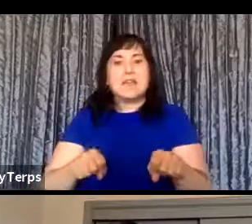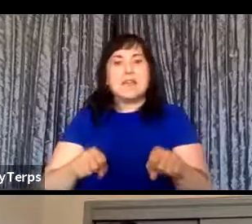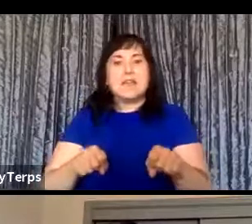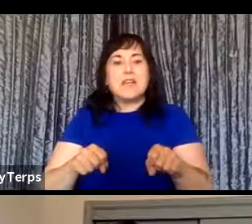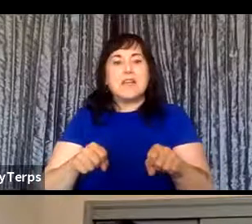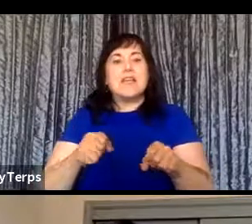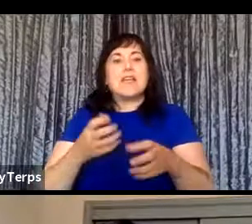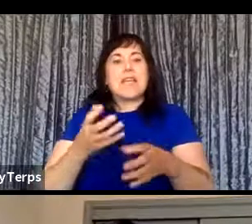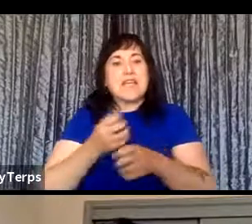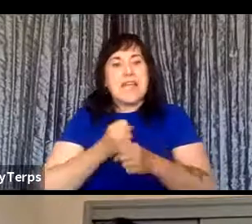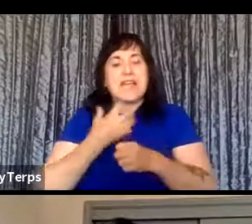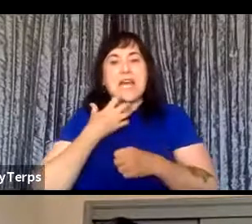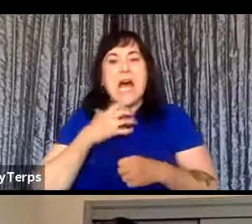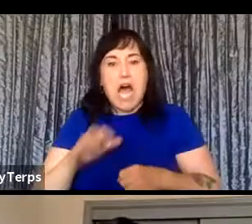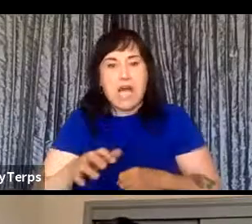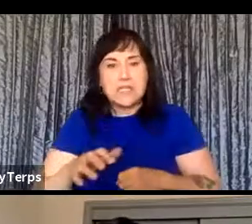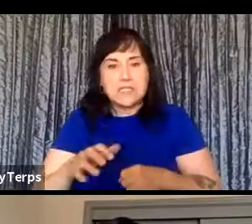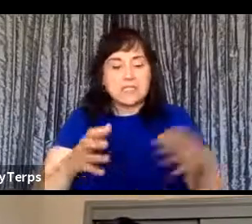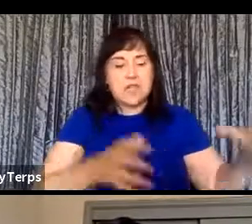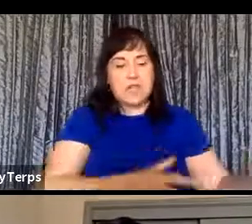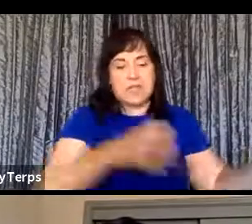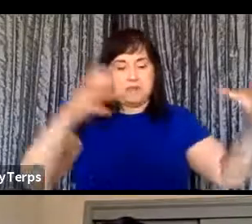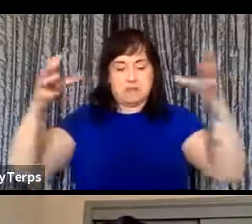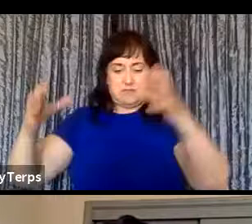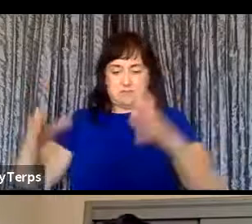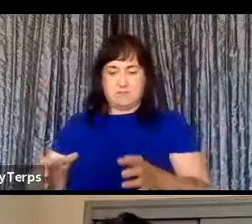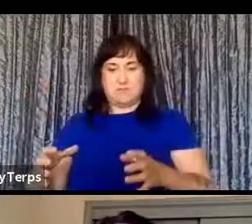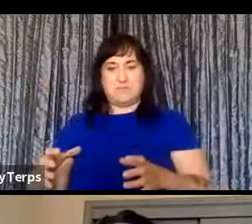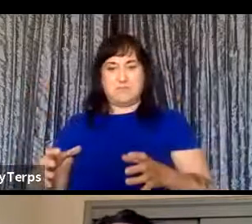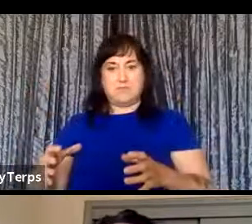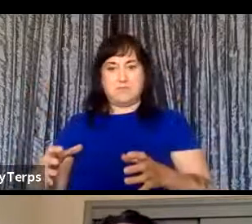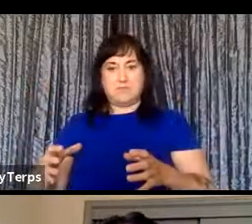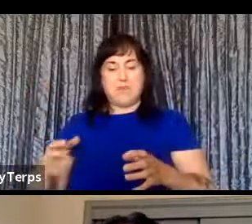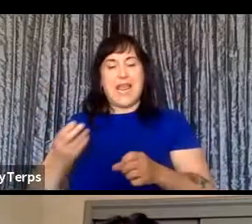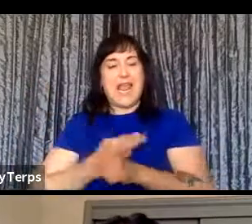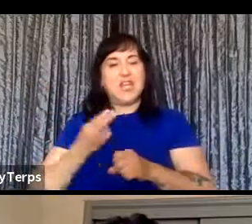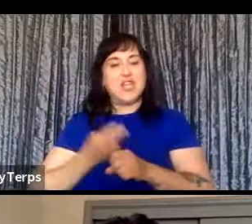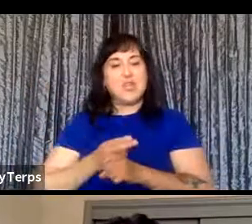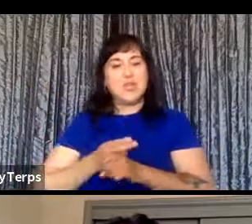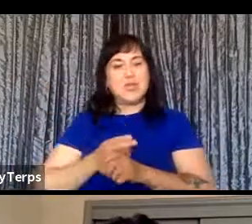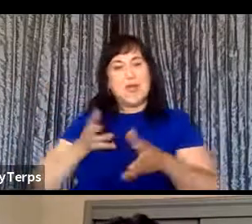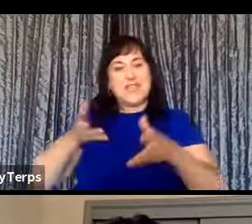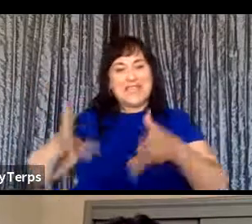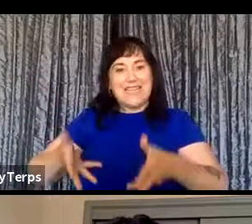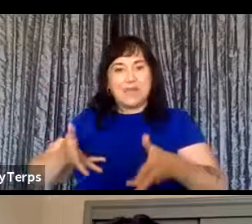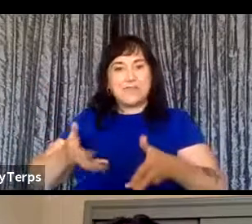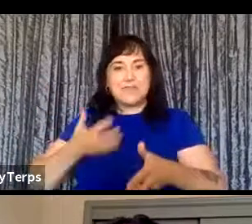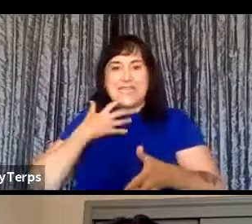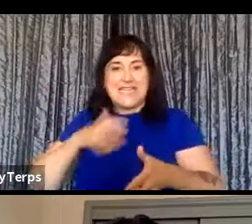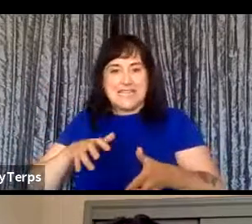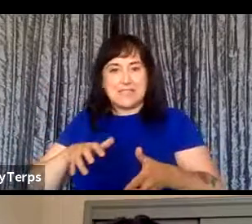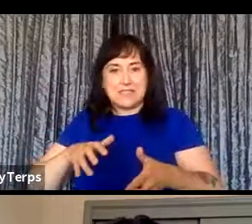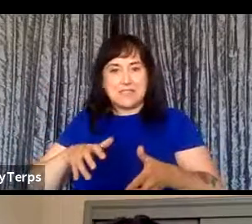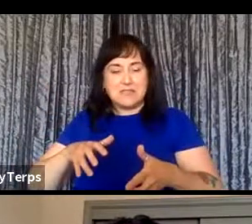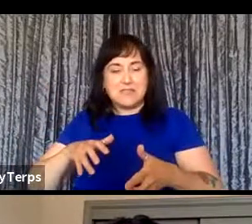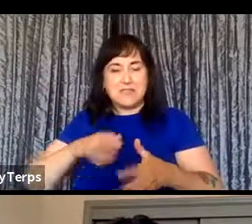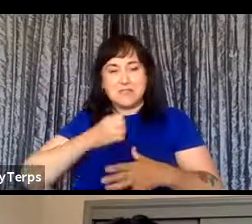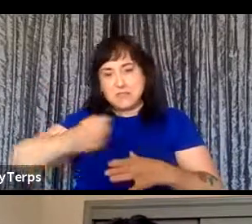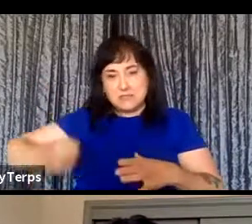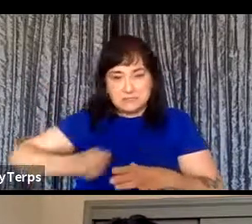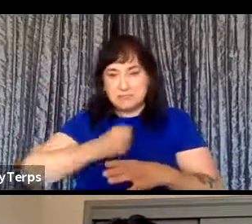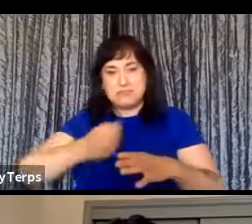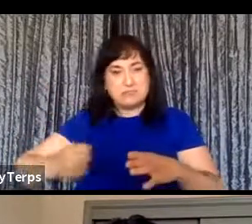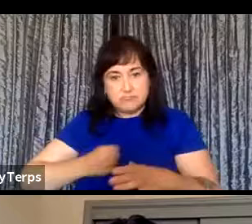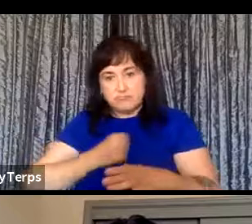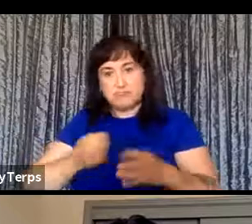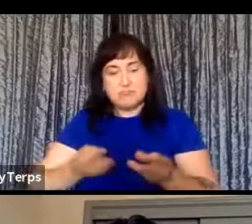double boiler and then take it off the heat, Lisa, and then use the retained heat from that bowl to be able to get the rest of their chocolate completely melted